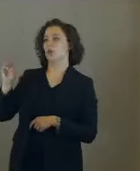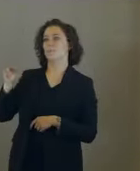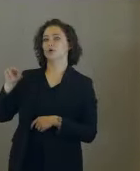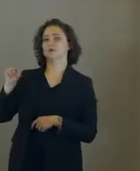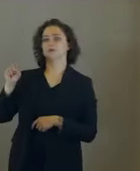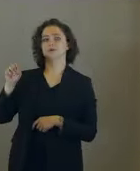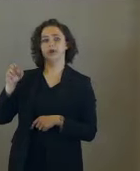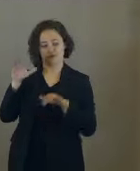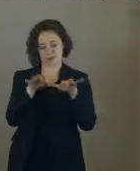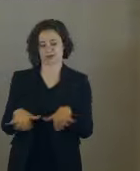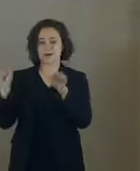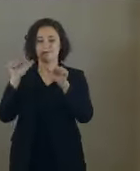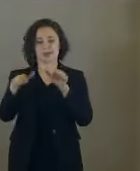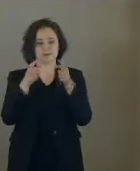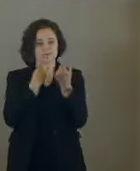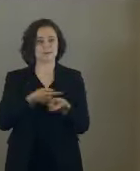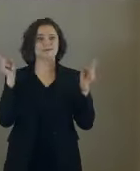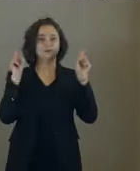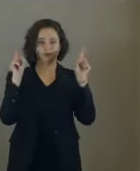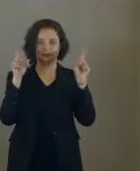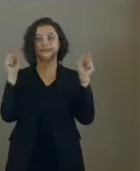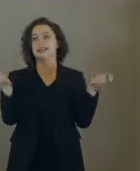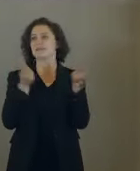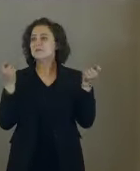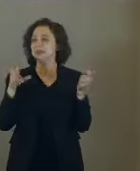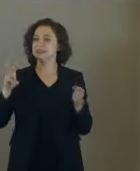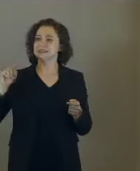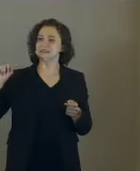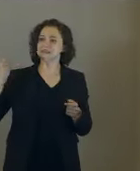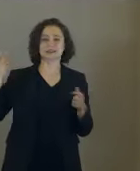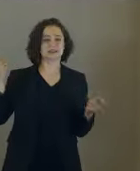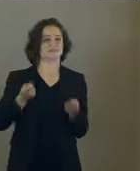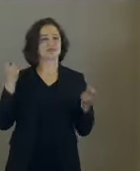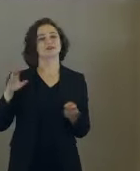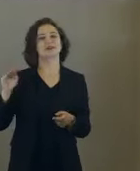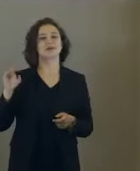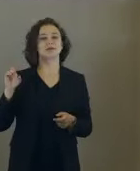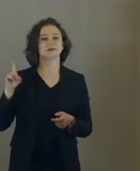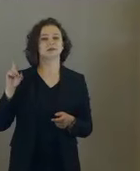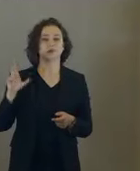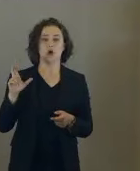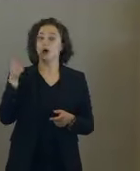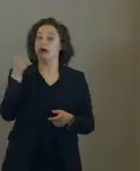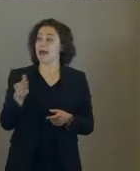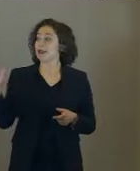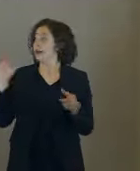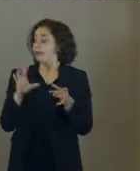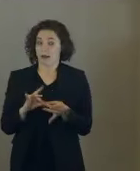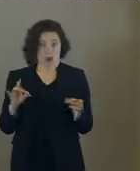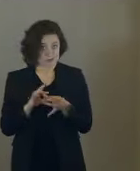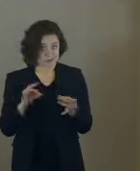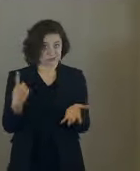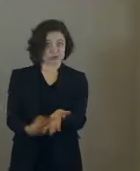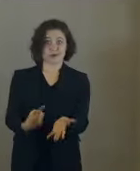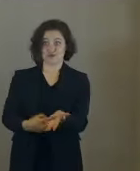to adopt the proclamation celebrating the 60th anniversary of the Department of Civil Rights. Is there any comments or